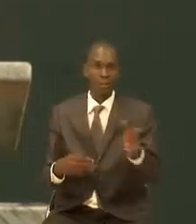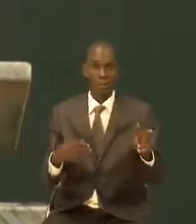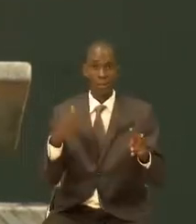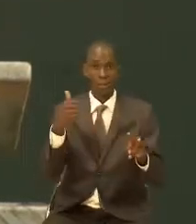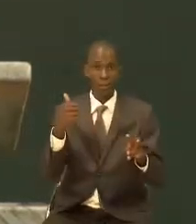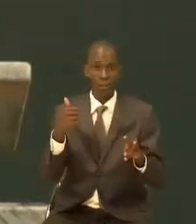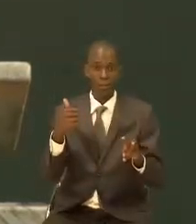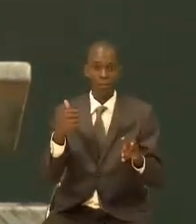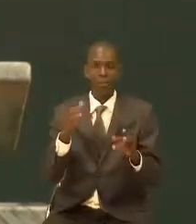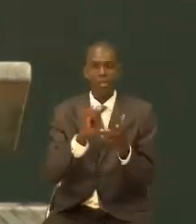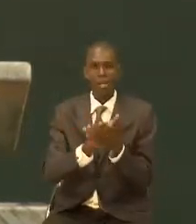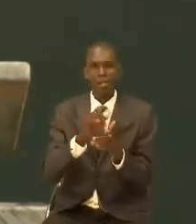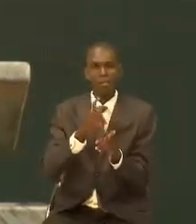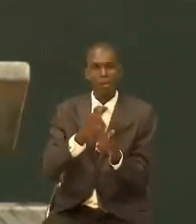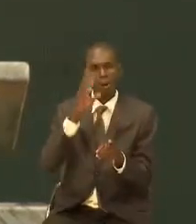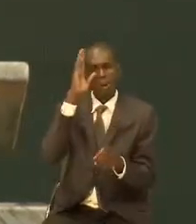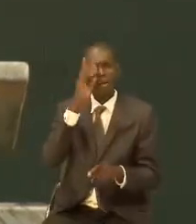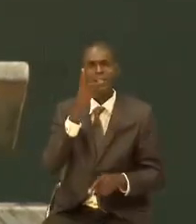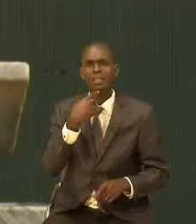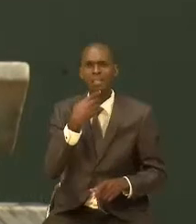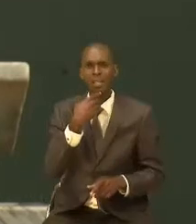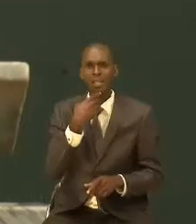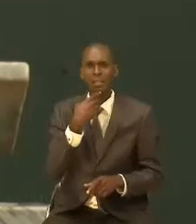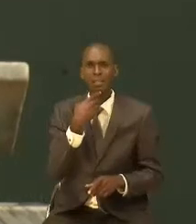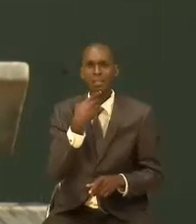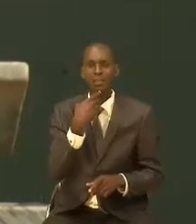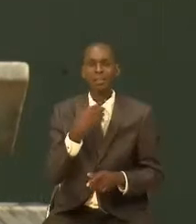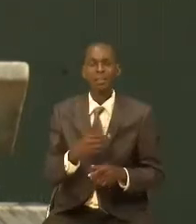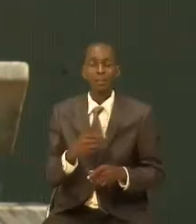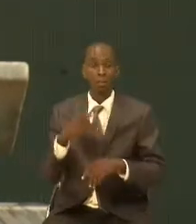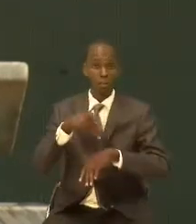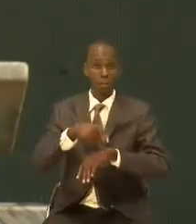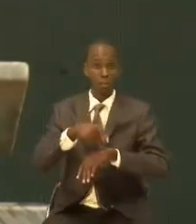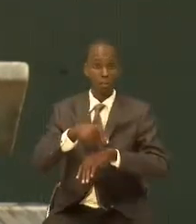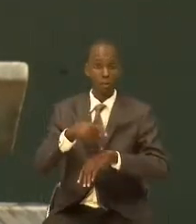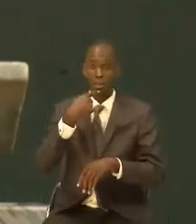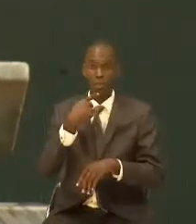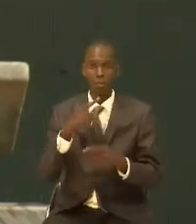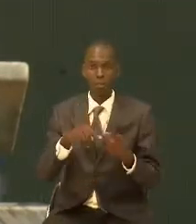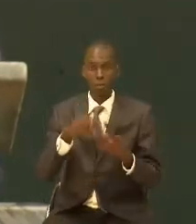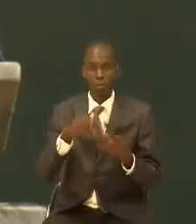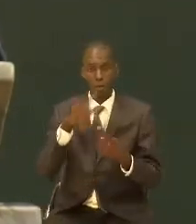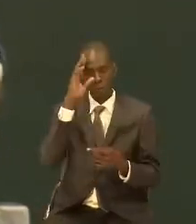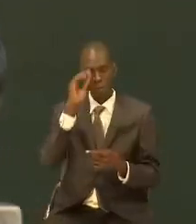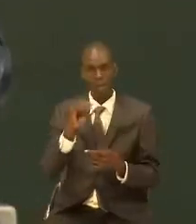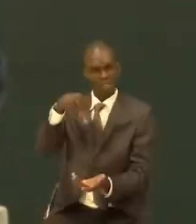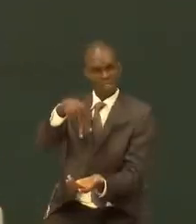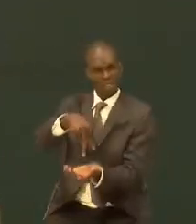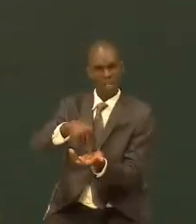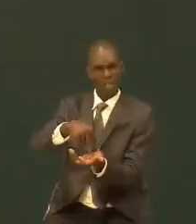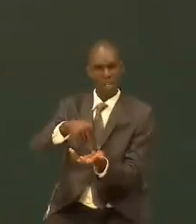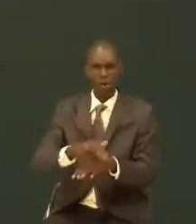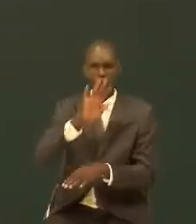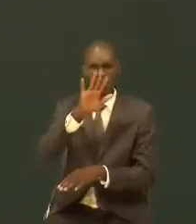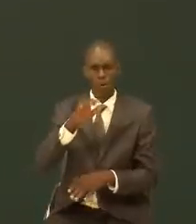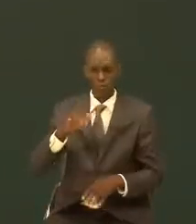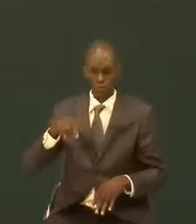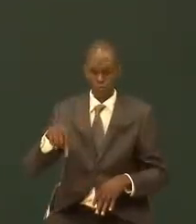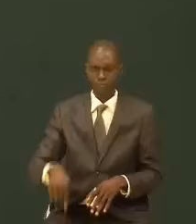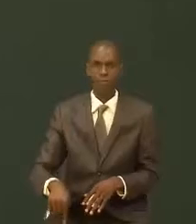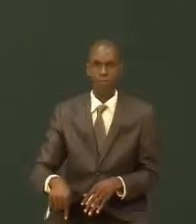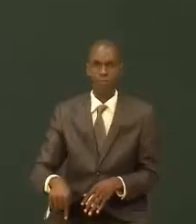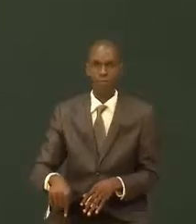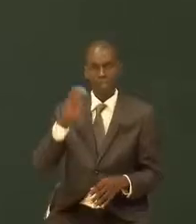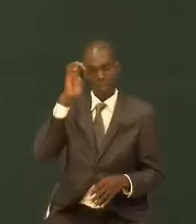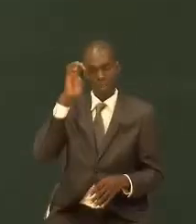loud voice, stand upright on thy feet. And he leaped and